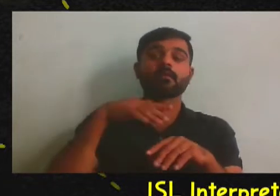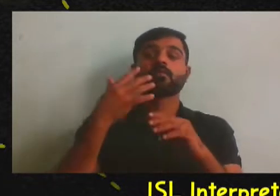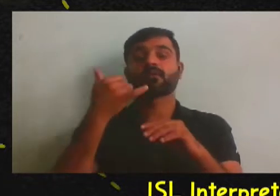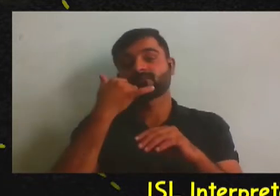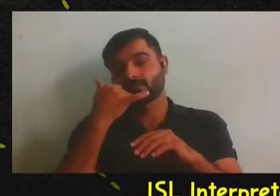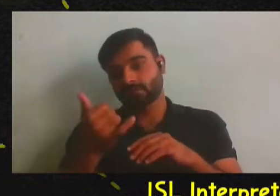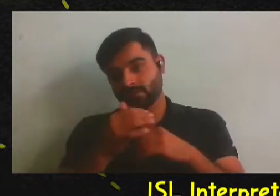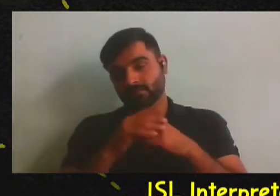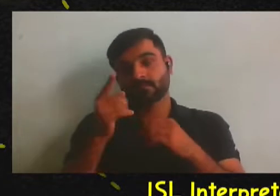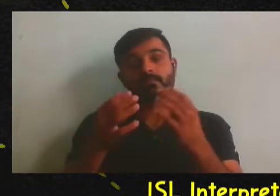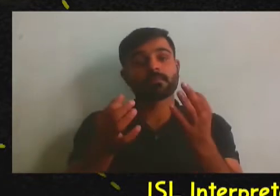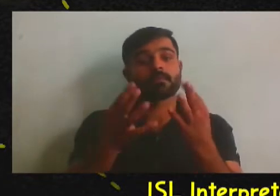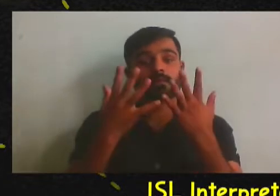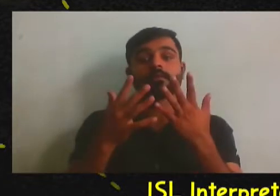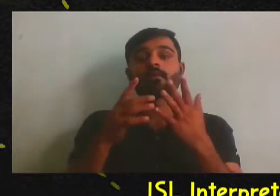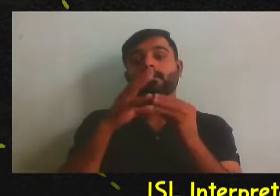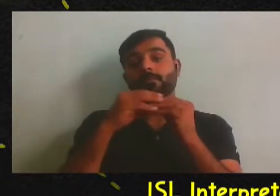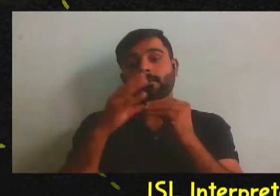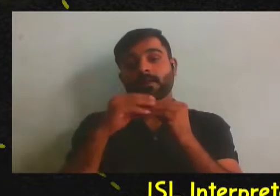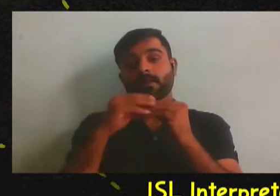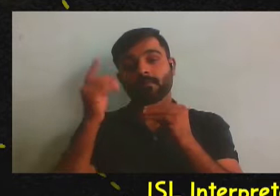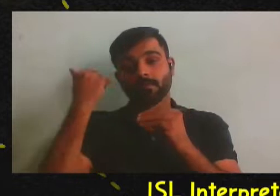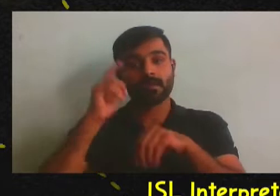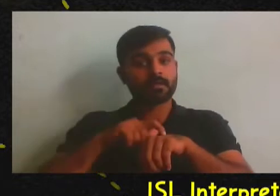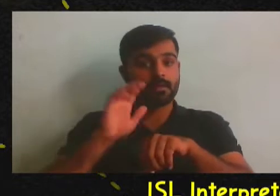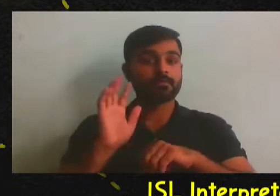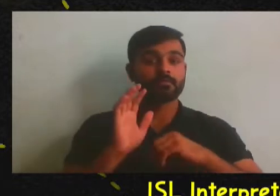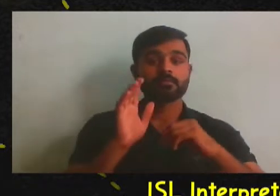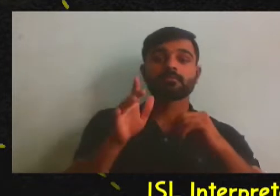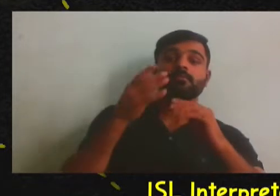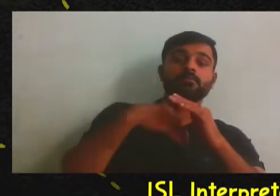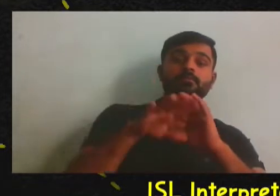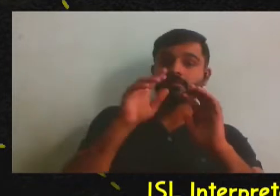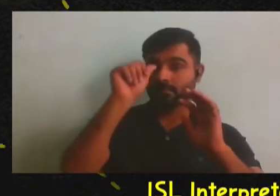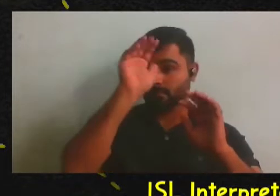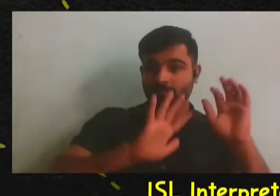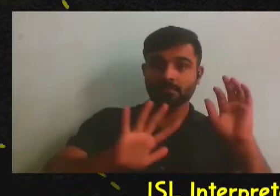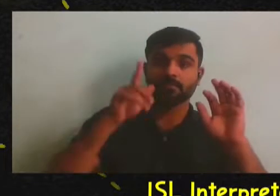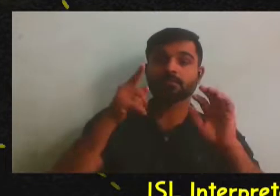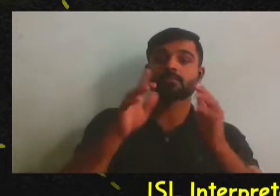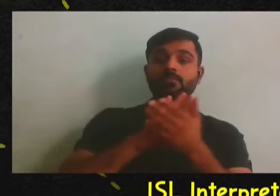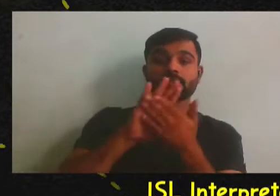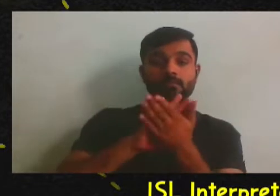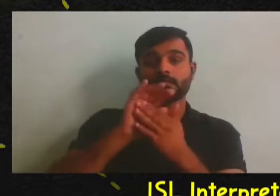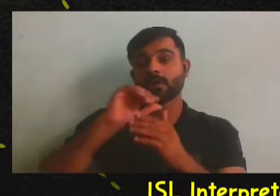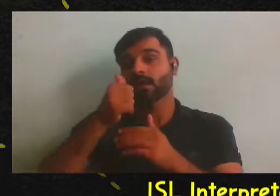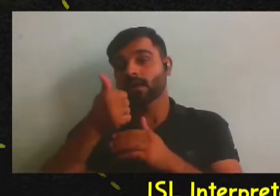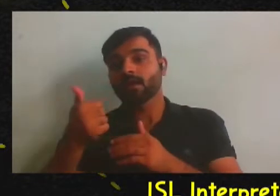telephone, especially in Bangalore, because at that time in southern India, there weren't other kind